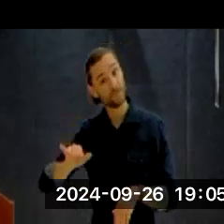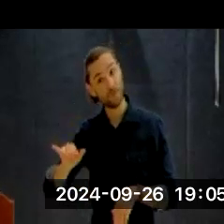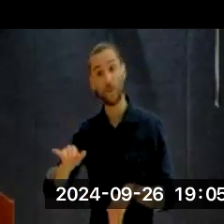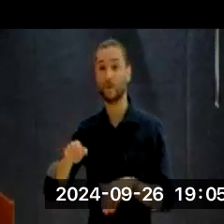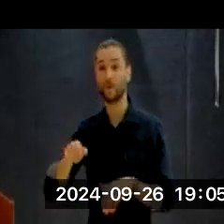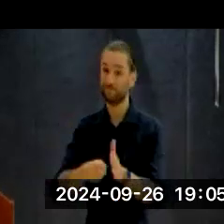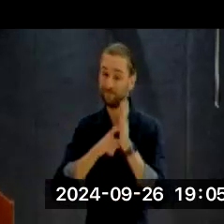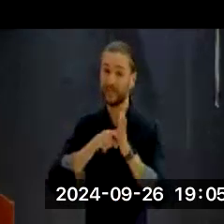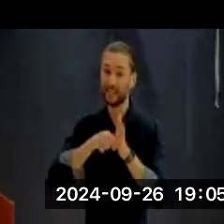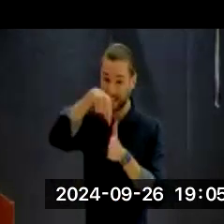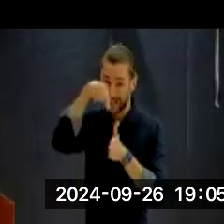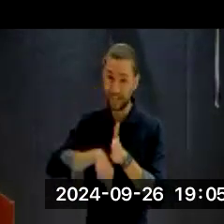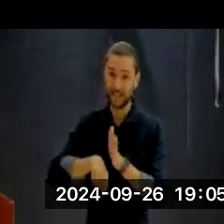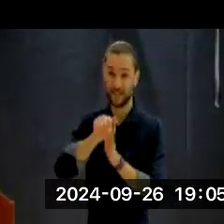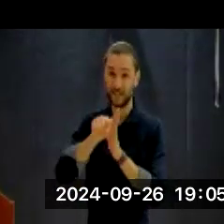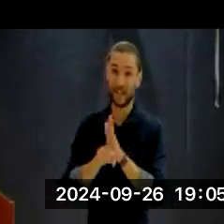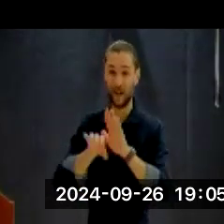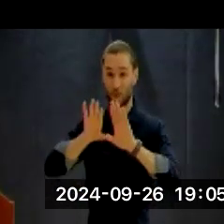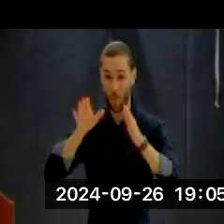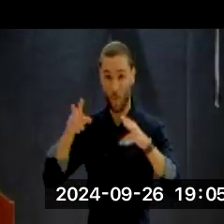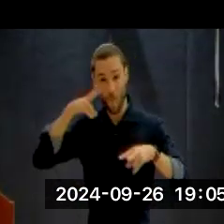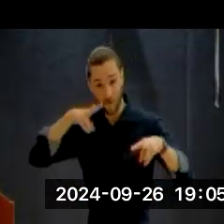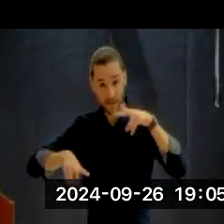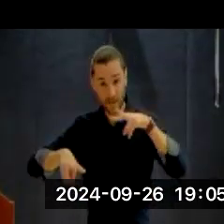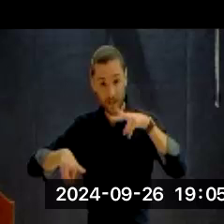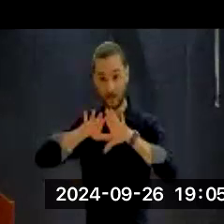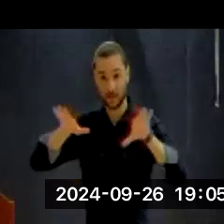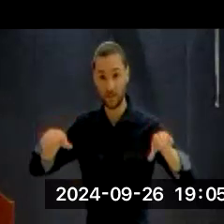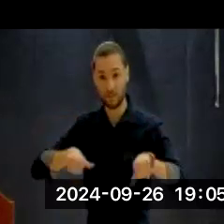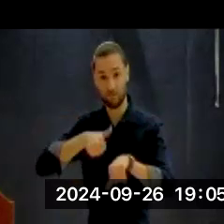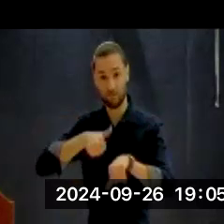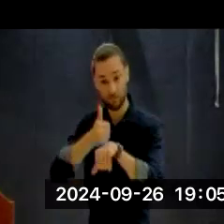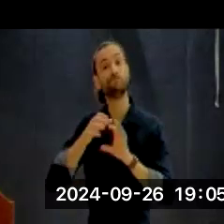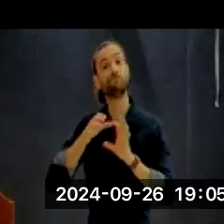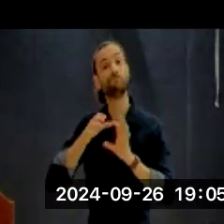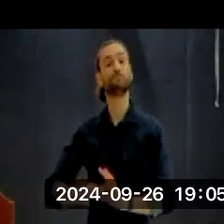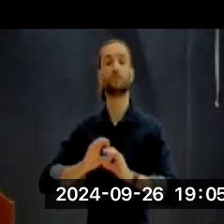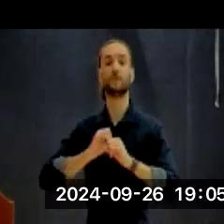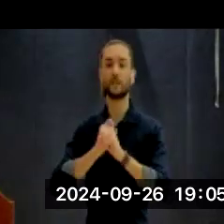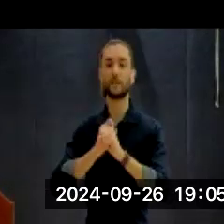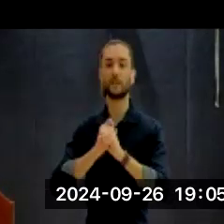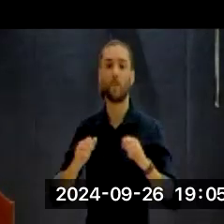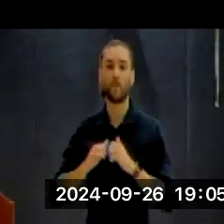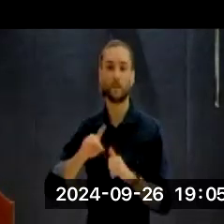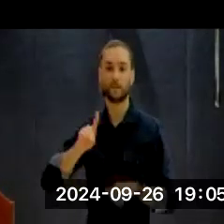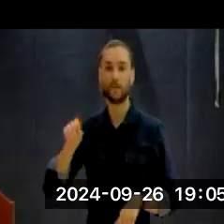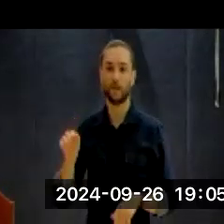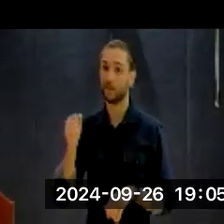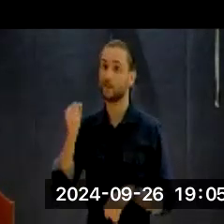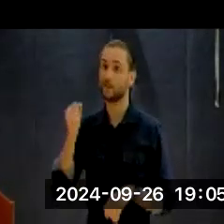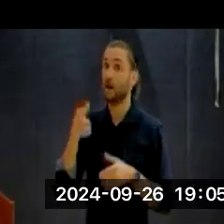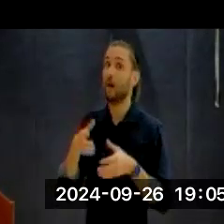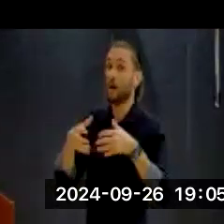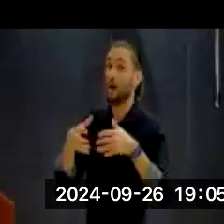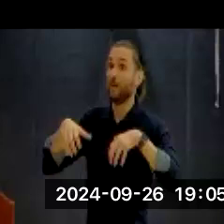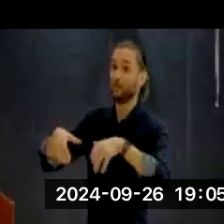state oversight systems regarding protections for people with disabilities. A lot of action does happen